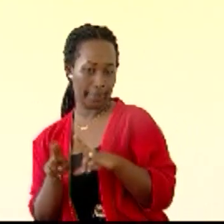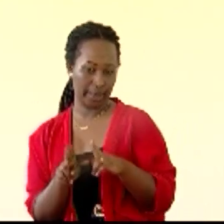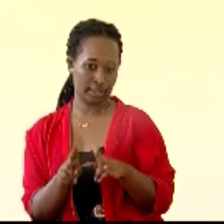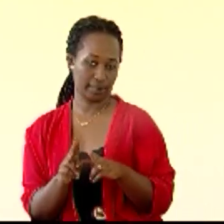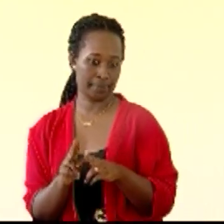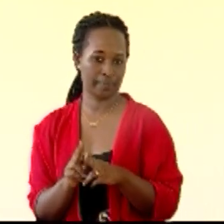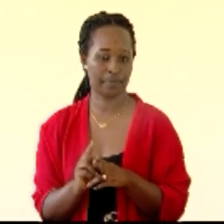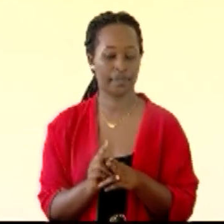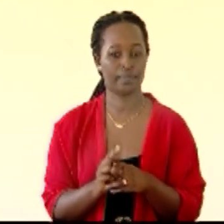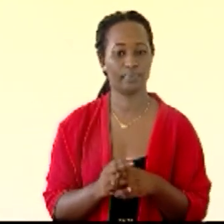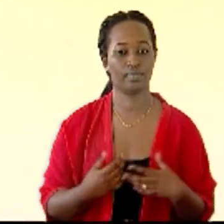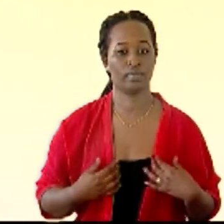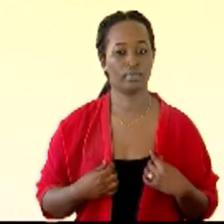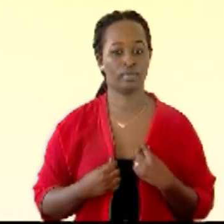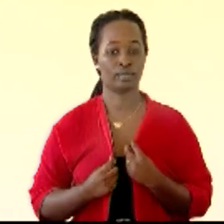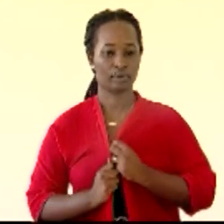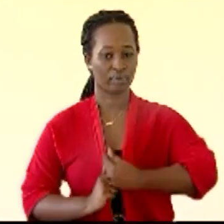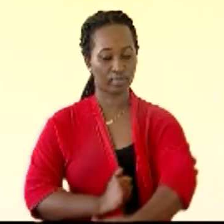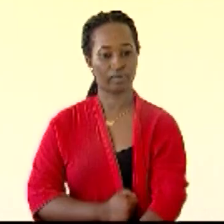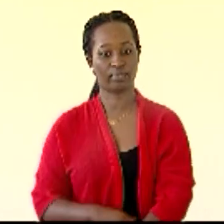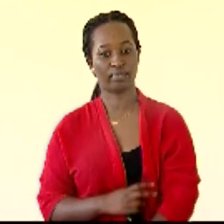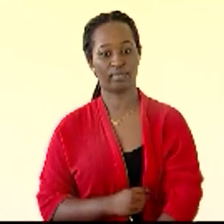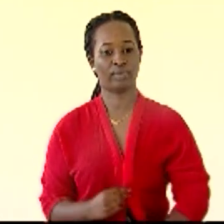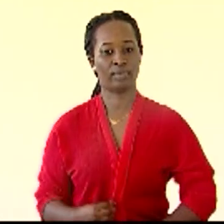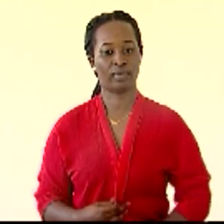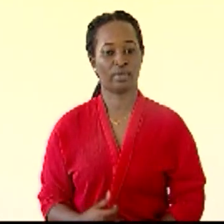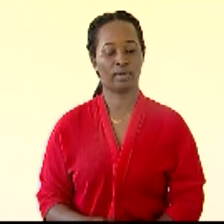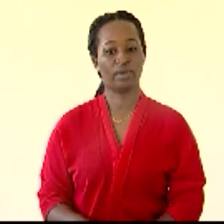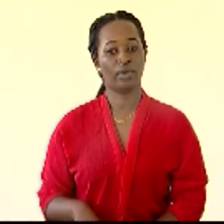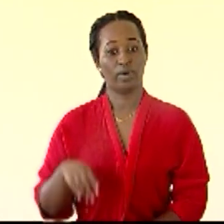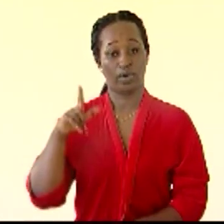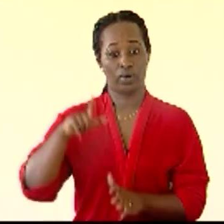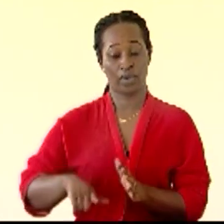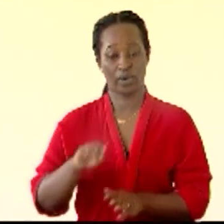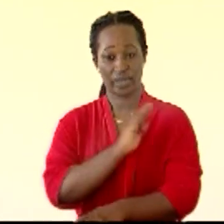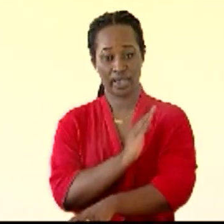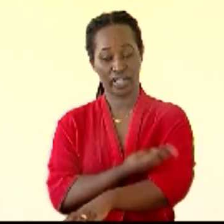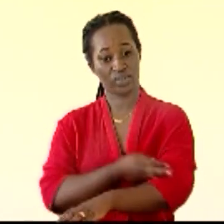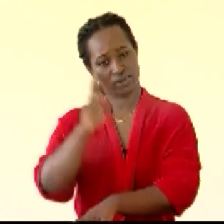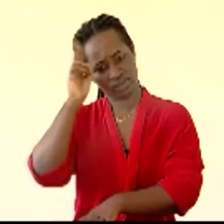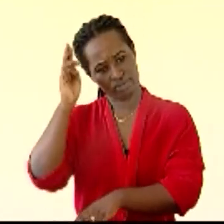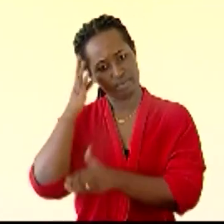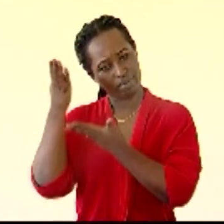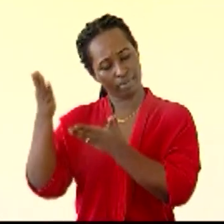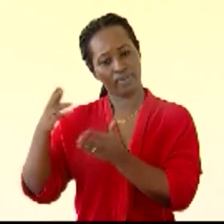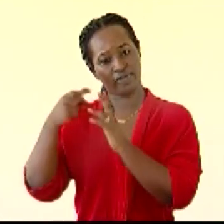So, low energy now passed on photosystem 1. Remember, they have moved from high to